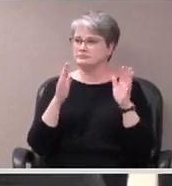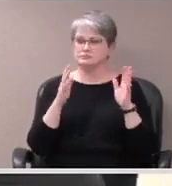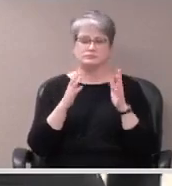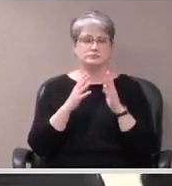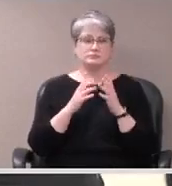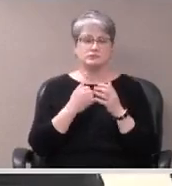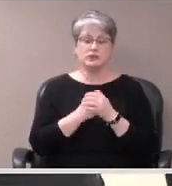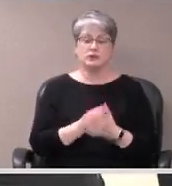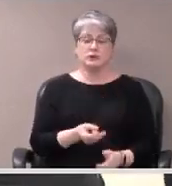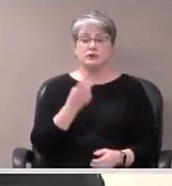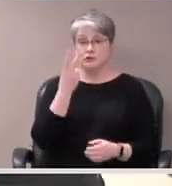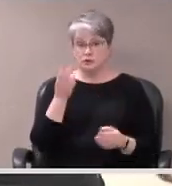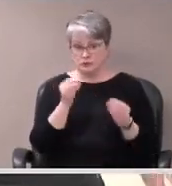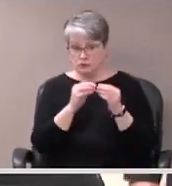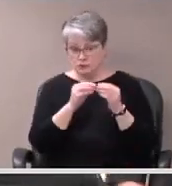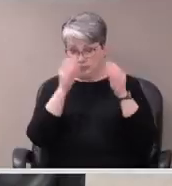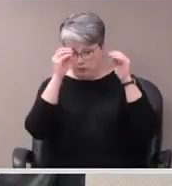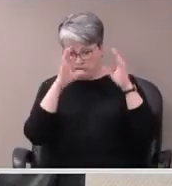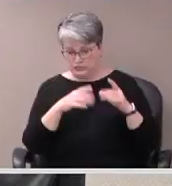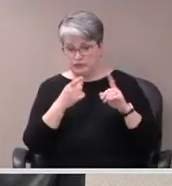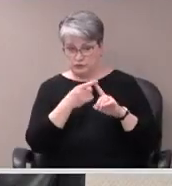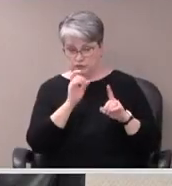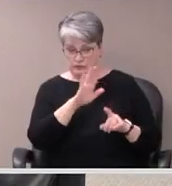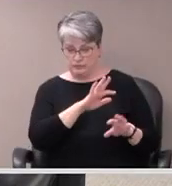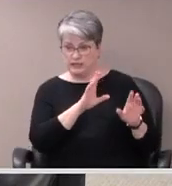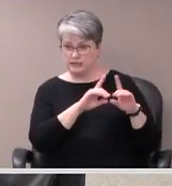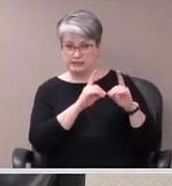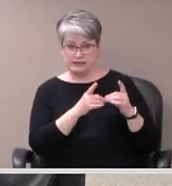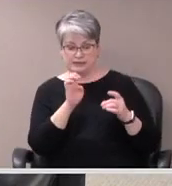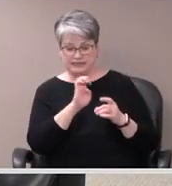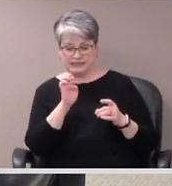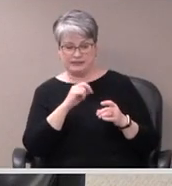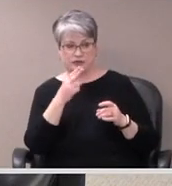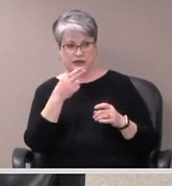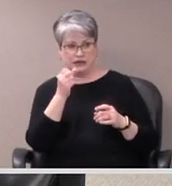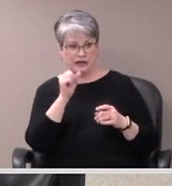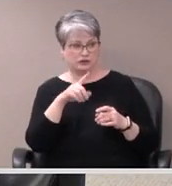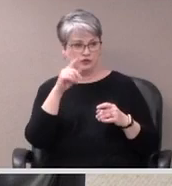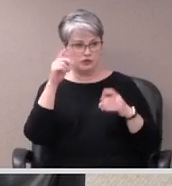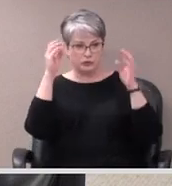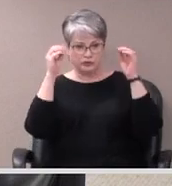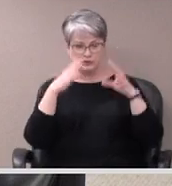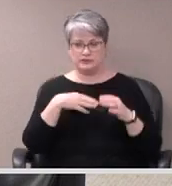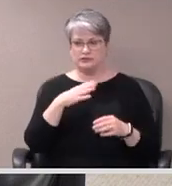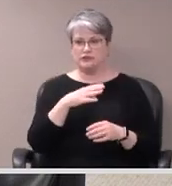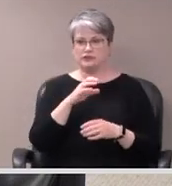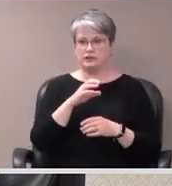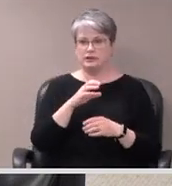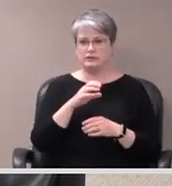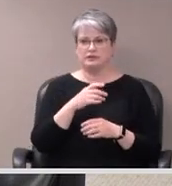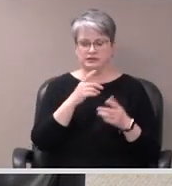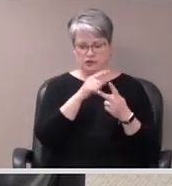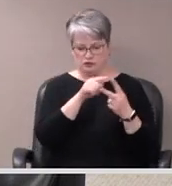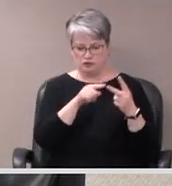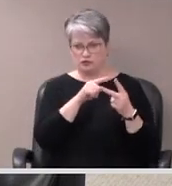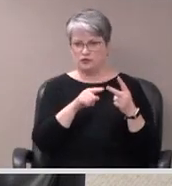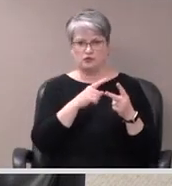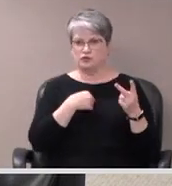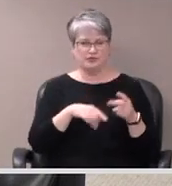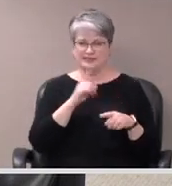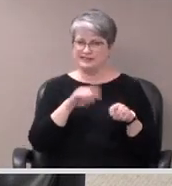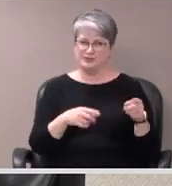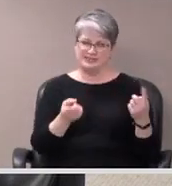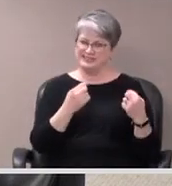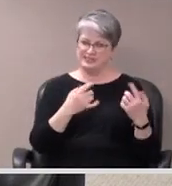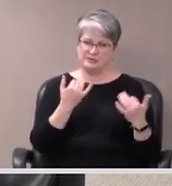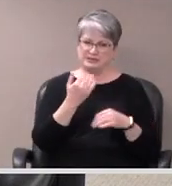And then we have two other teachers from this district, Eastern High School teachers Emily McCann and Jeremy Thompson. They were unable to come